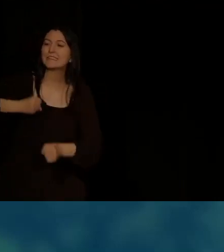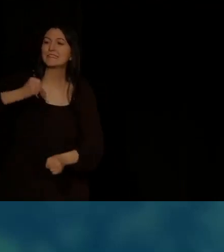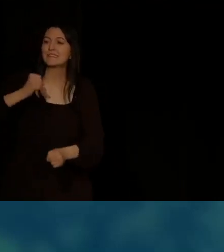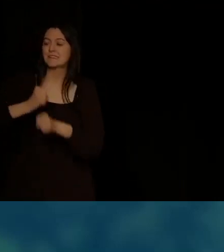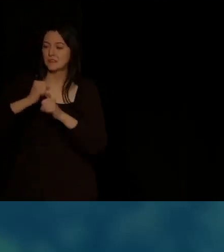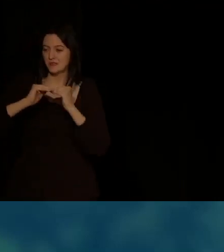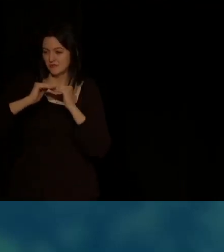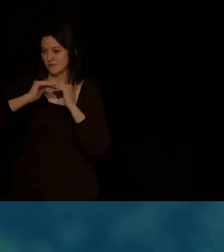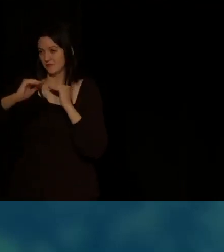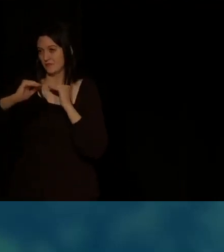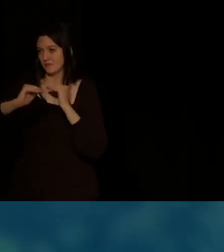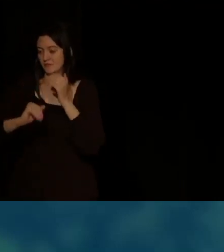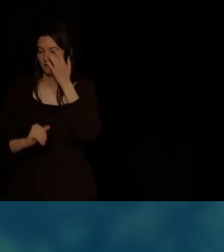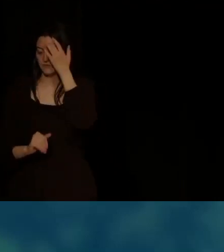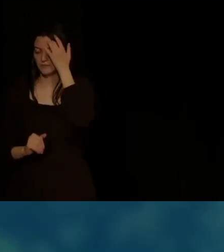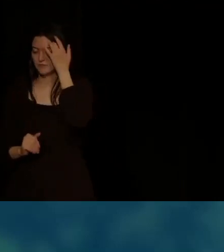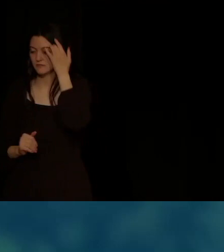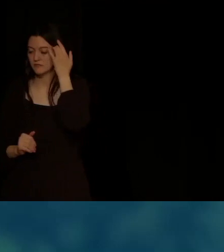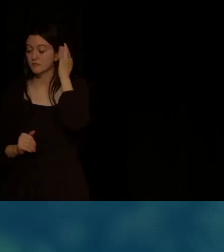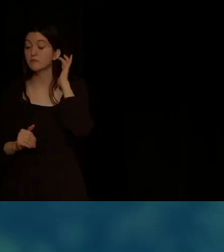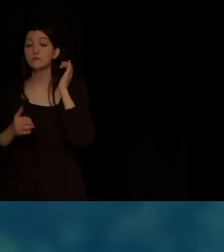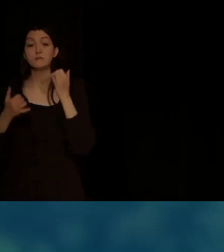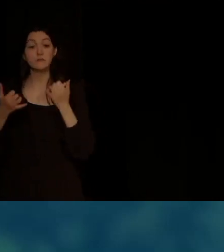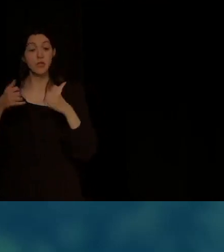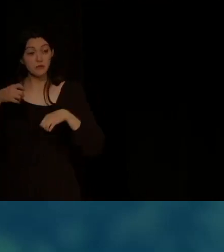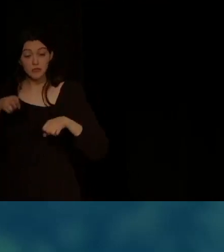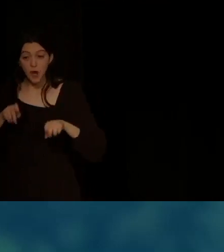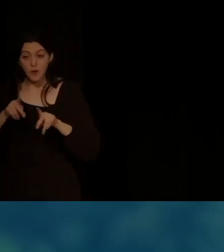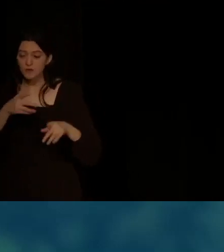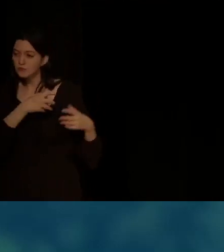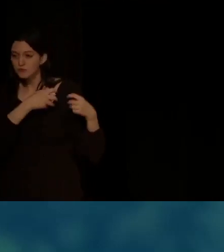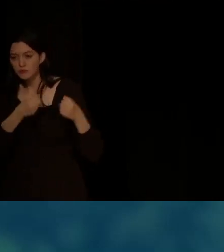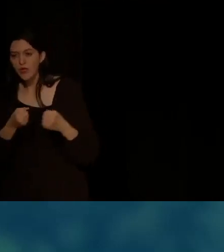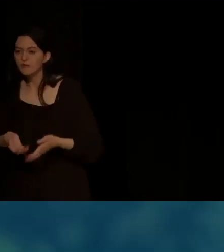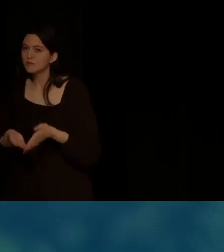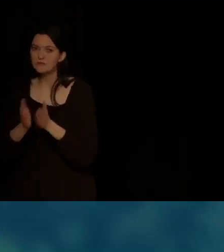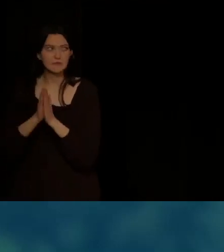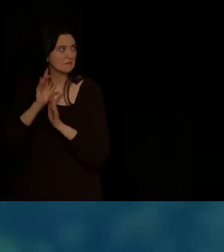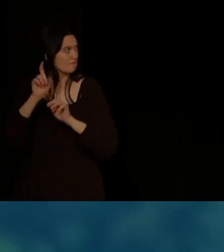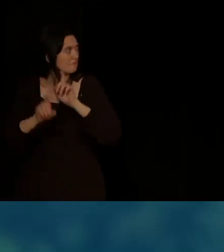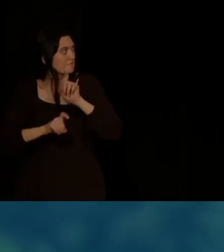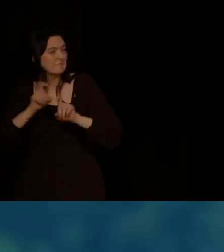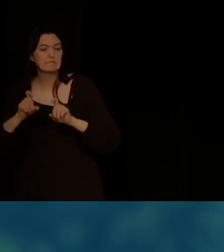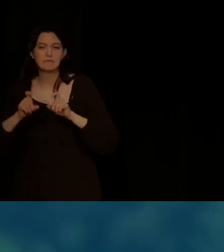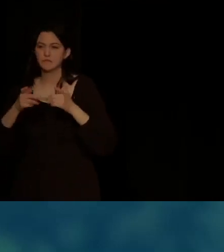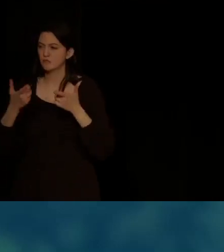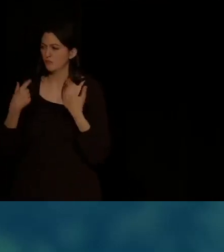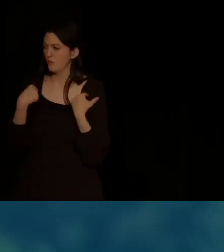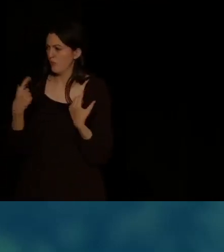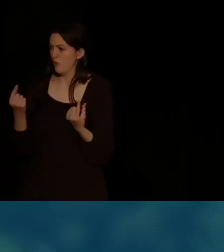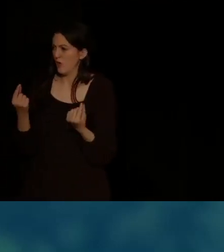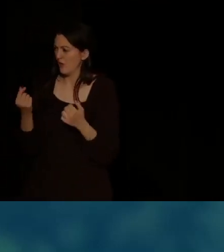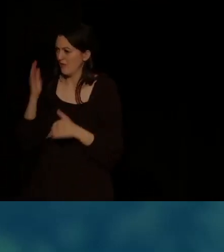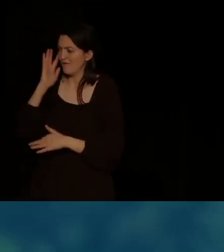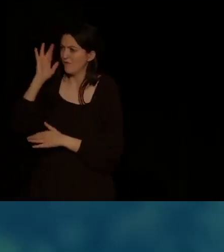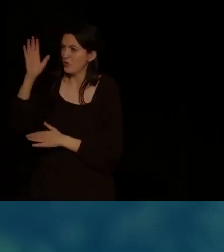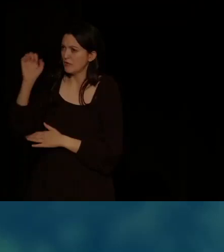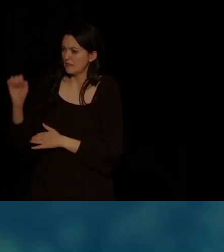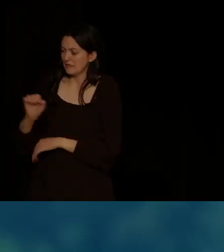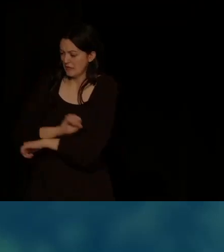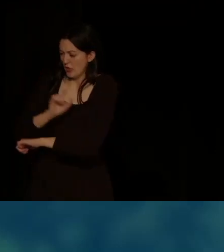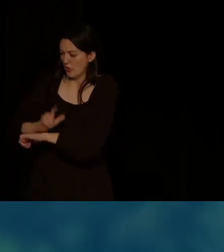stagnation? Now is the time to be brave and to ask hard questions about what we want the future of St. Louis County to